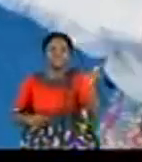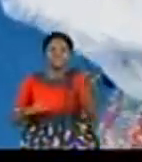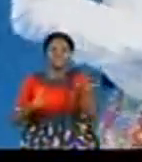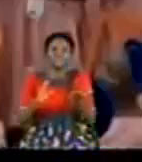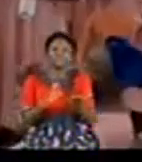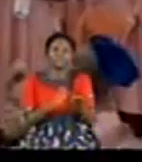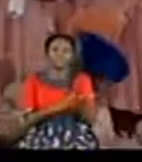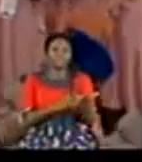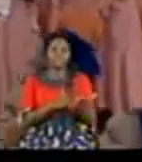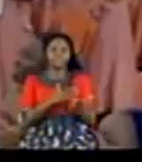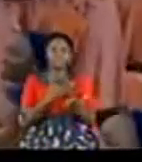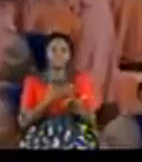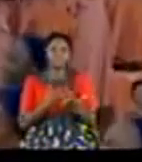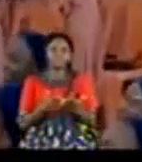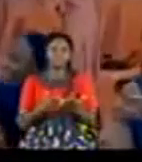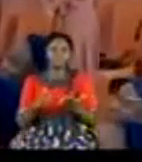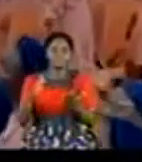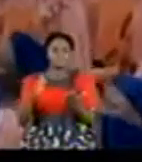hallelujah